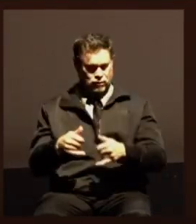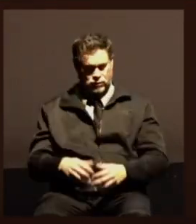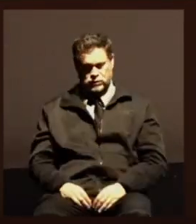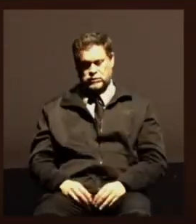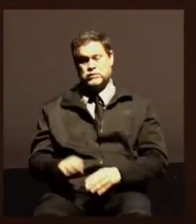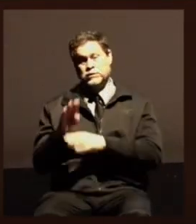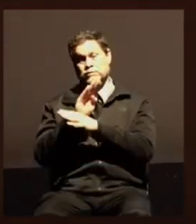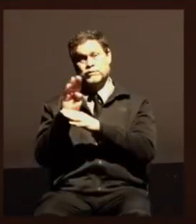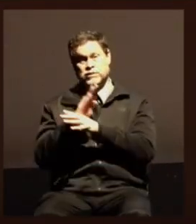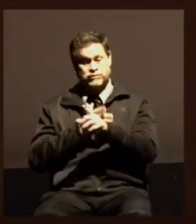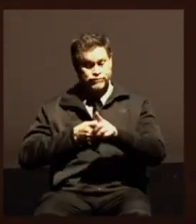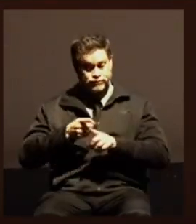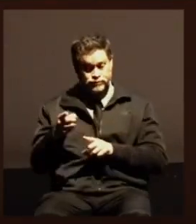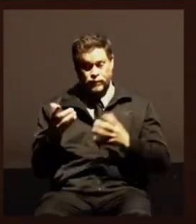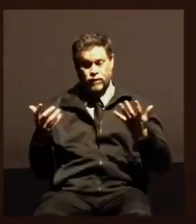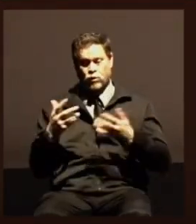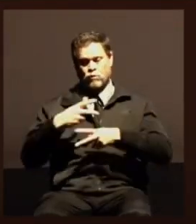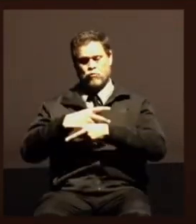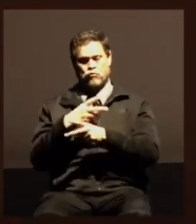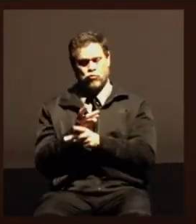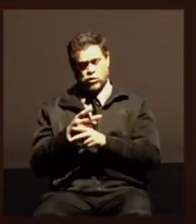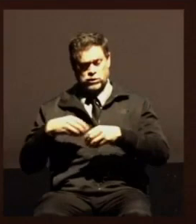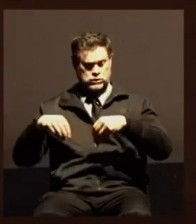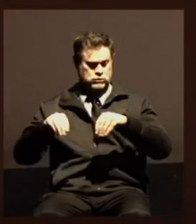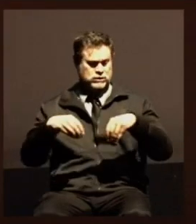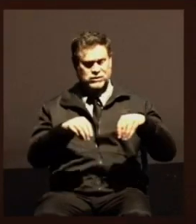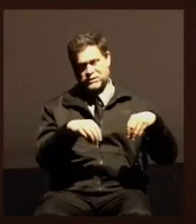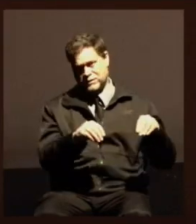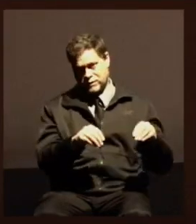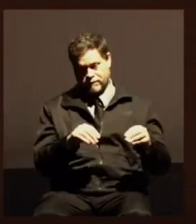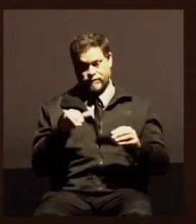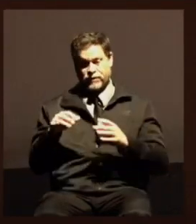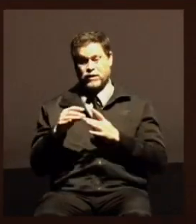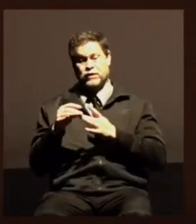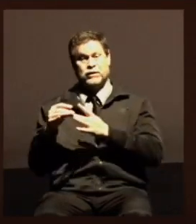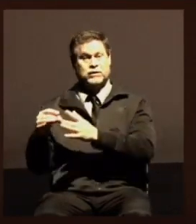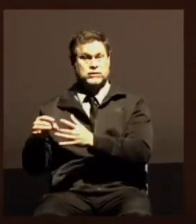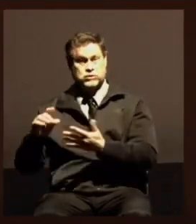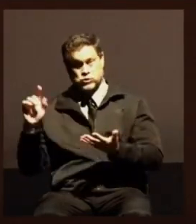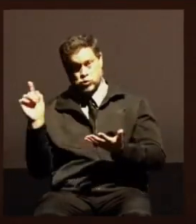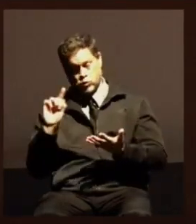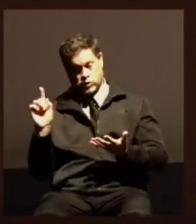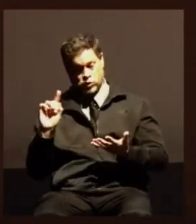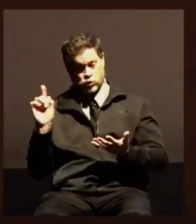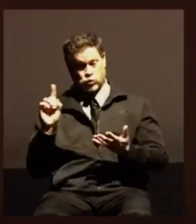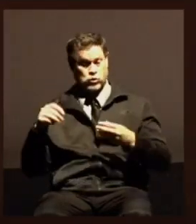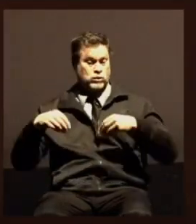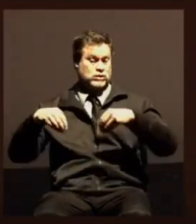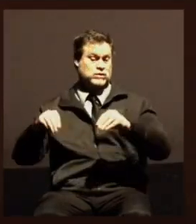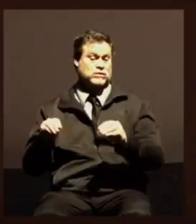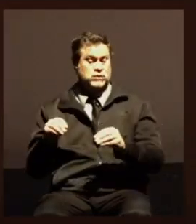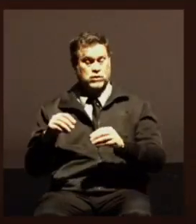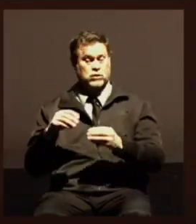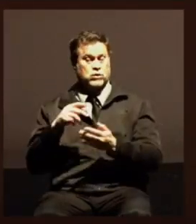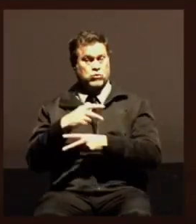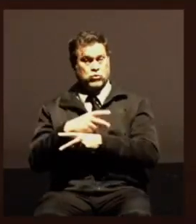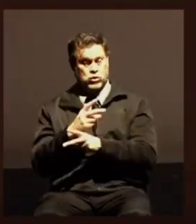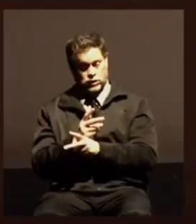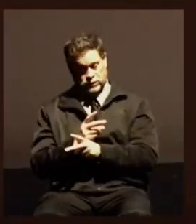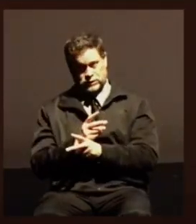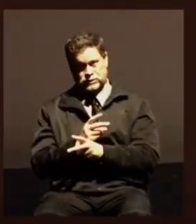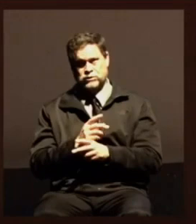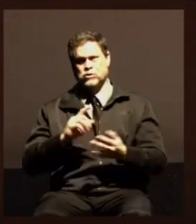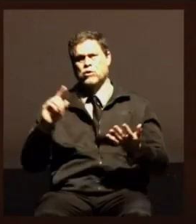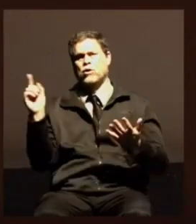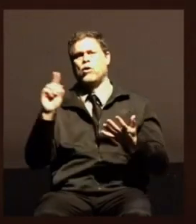what question could be like, what products would I sell? And so that leads into the where. Where will I sell these products, okay?